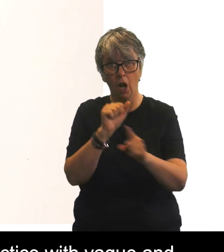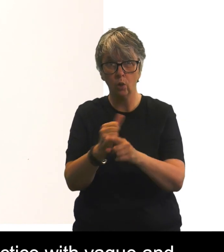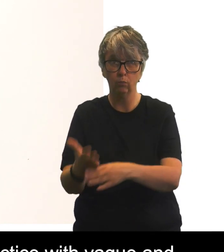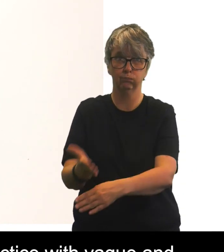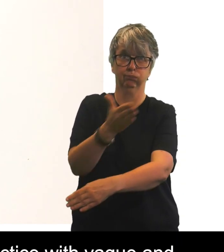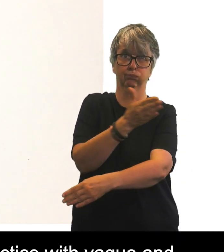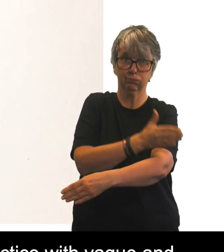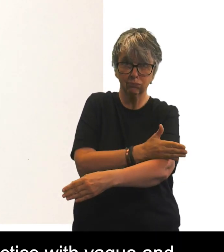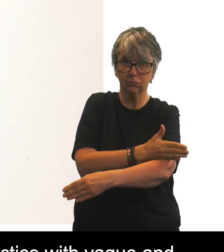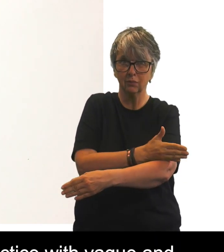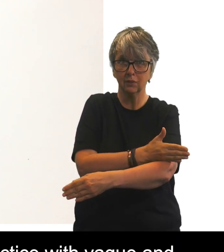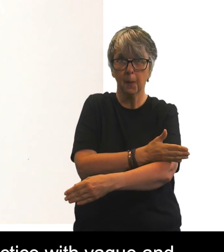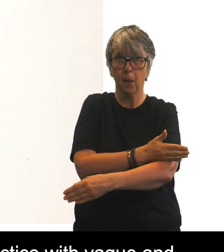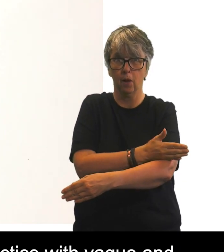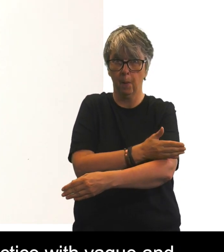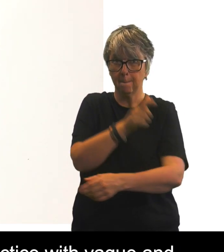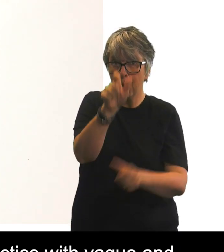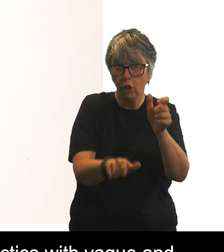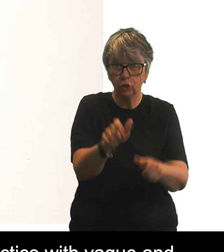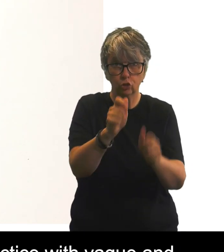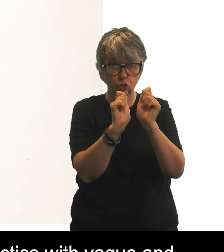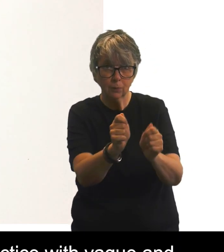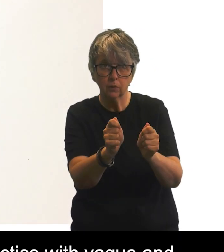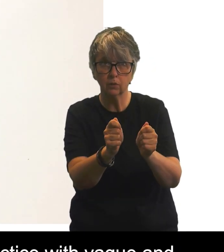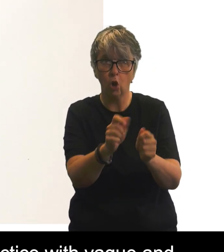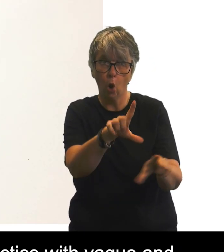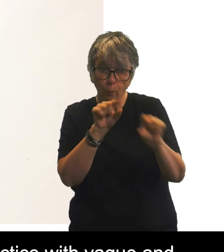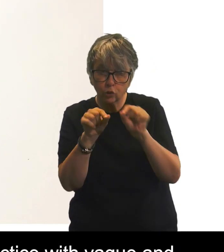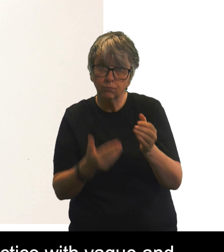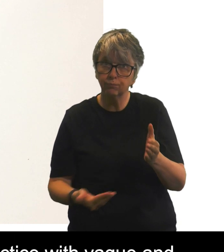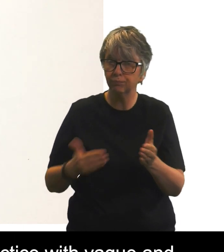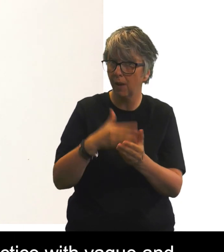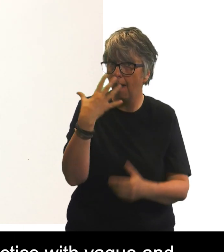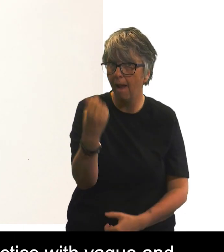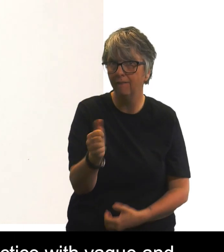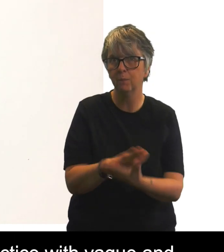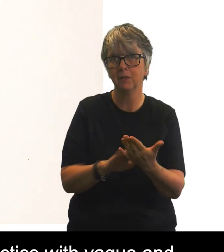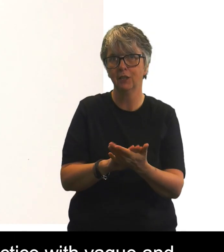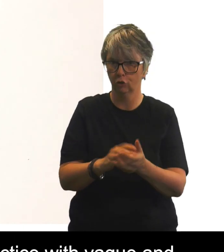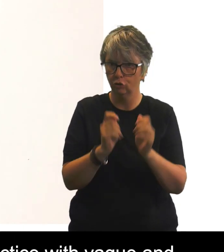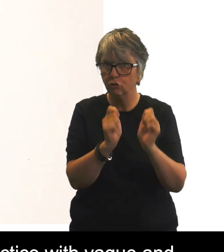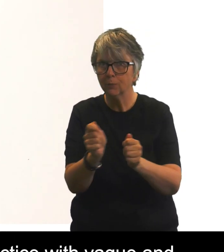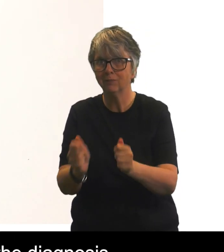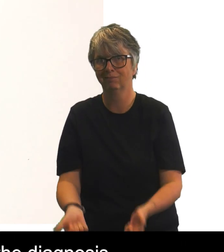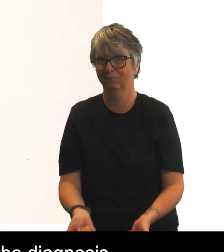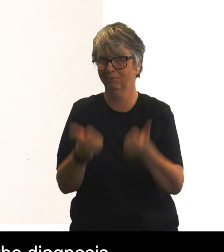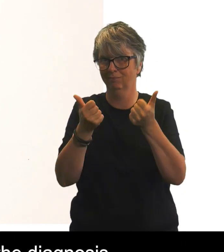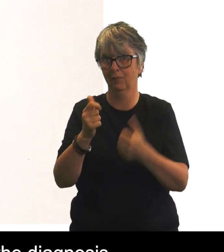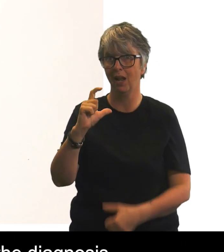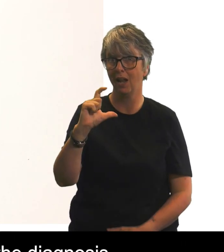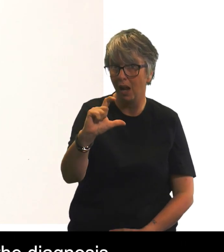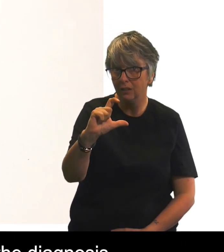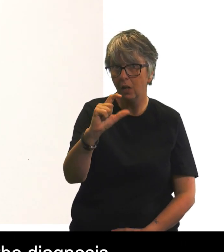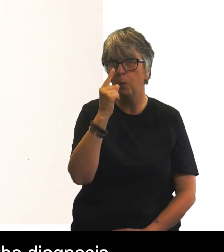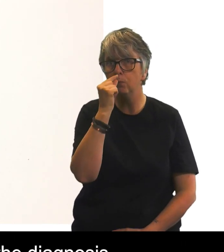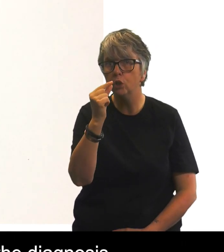Patients sometimes visit their GP practice with vague and ambiguous symptoms, and there can be uncertainty about the causes of symptoms